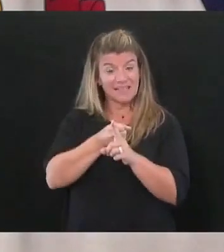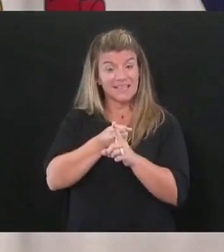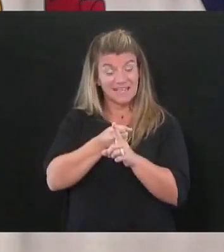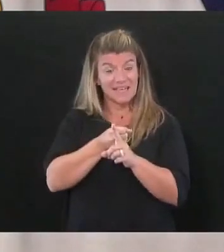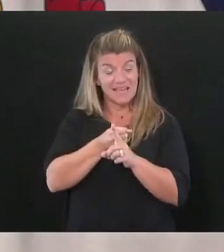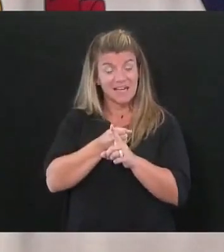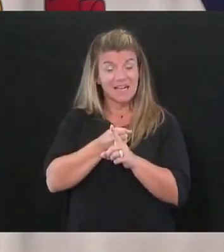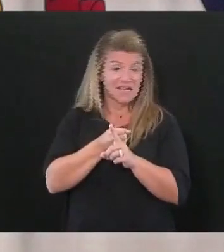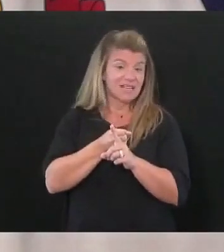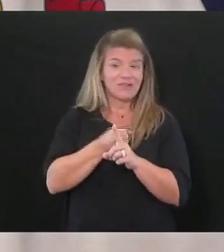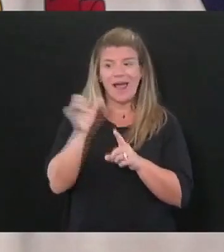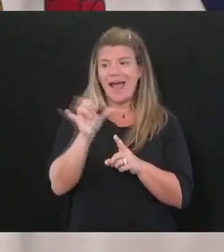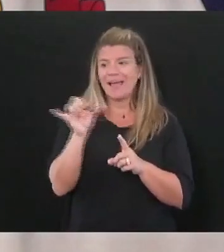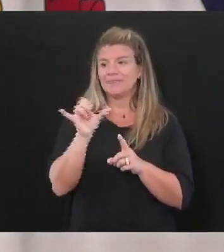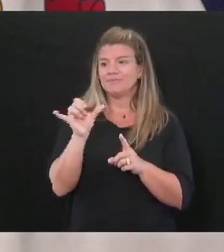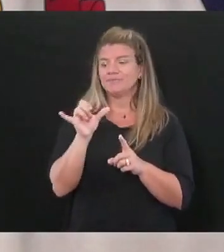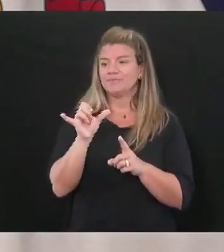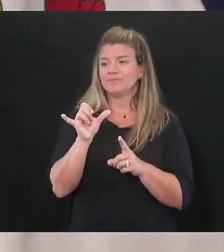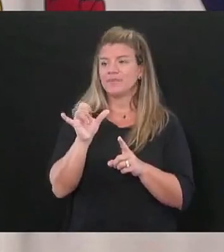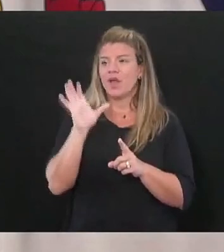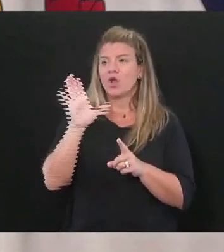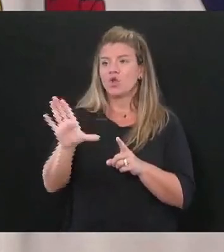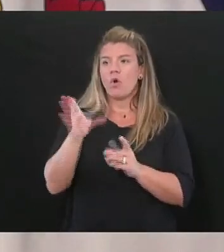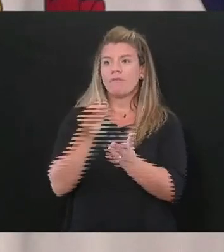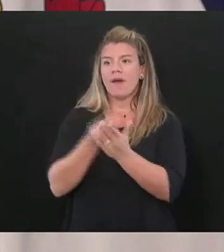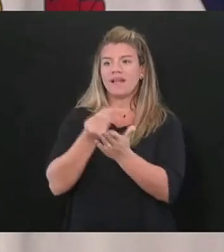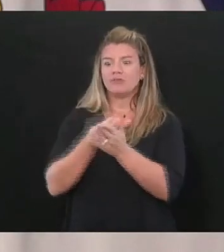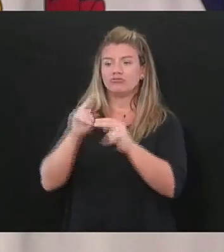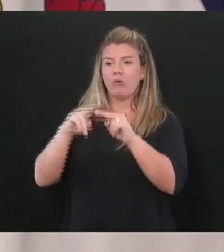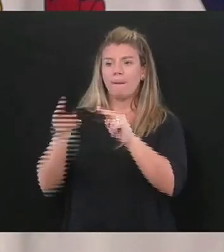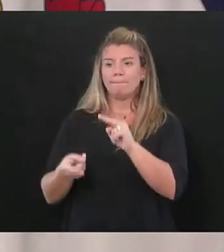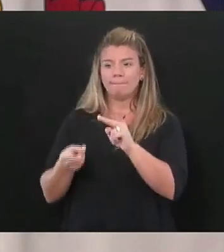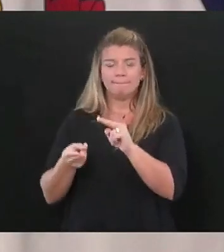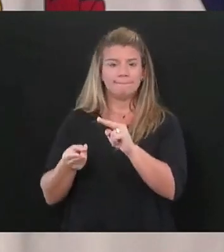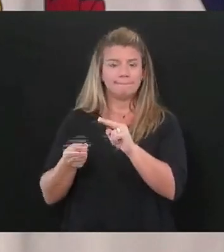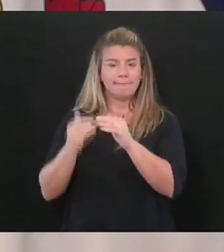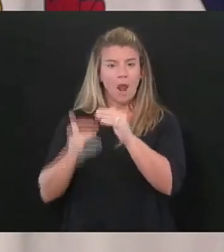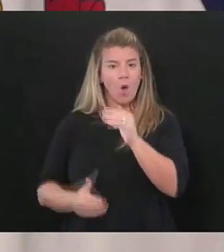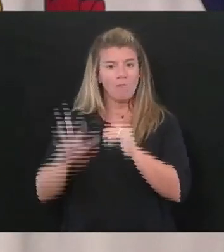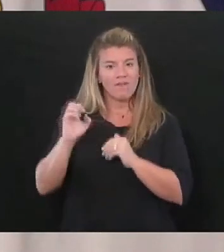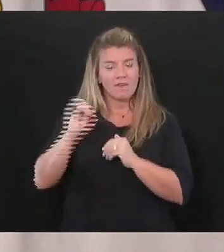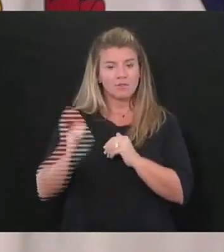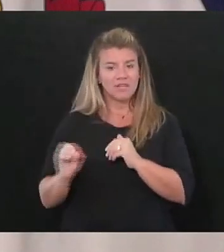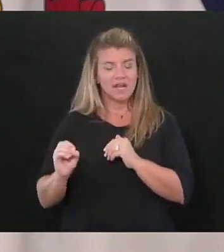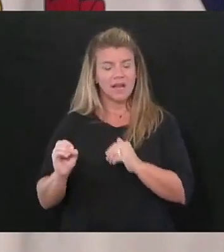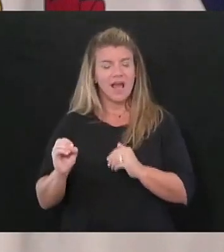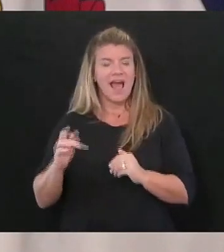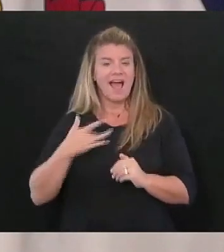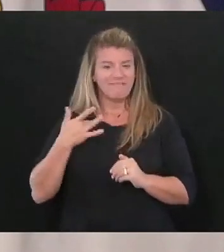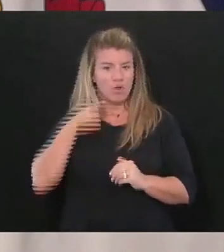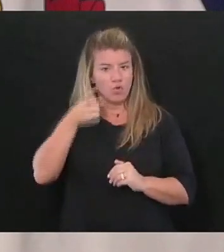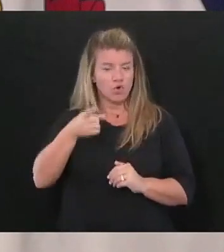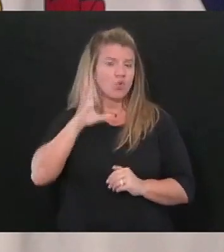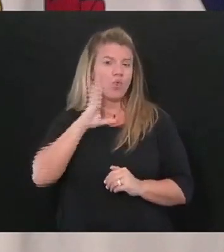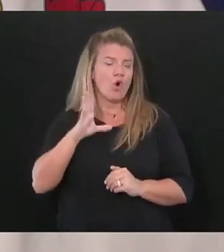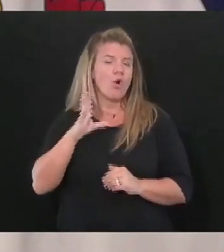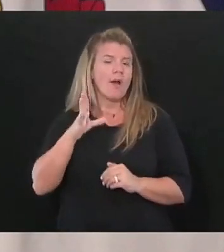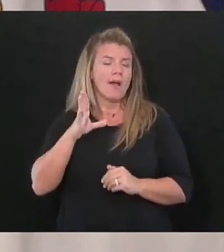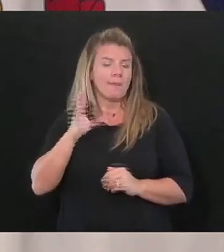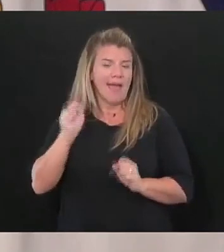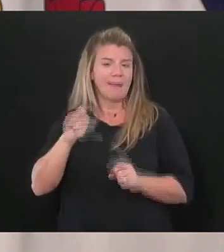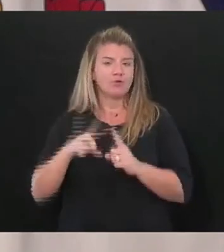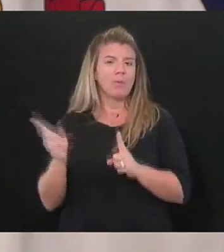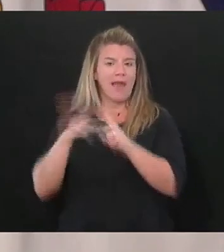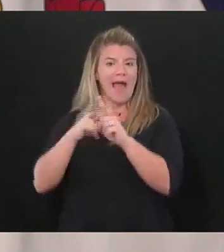the tune of where your revenues have dropped by below 50% level, I think you'll be eligible to